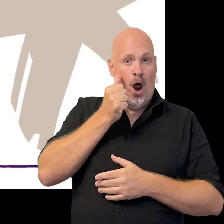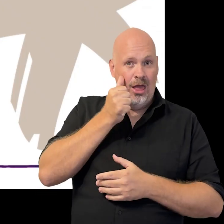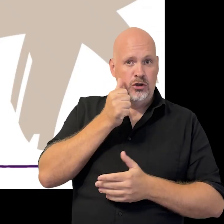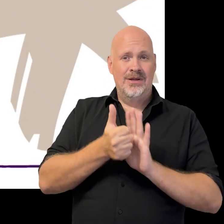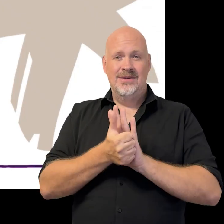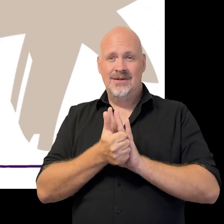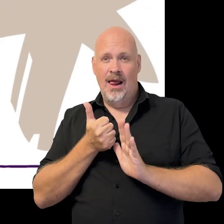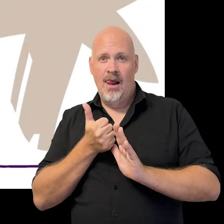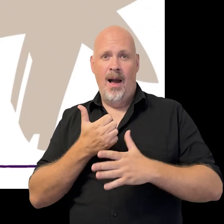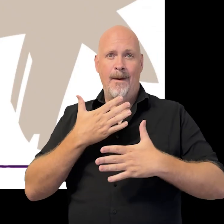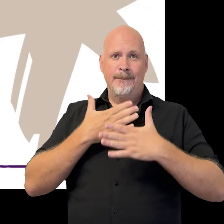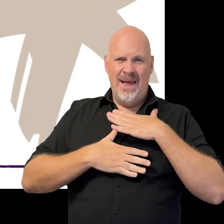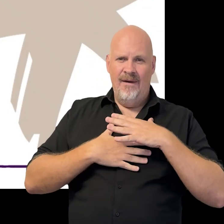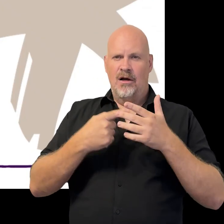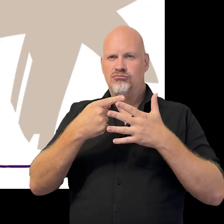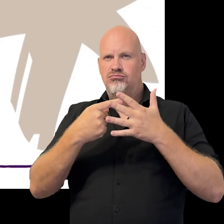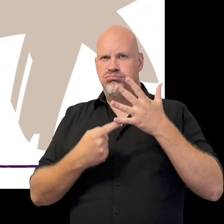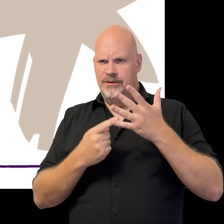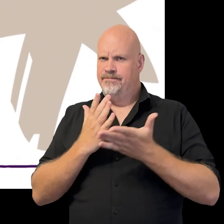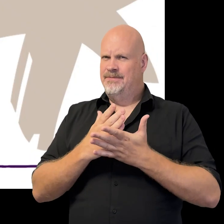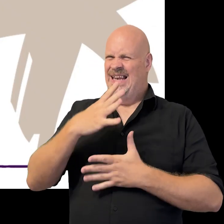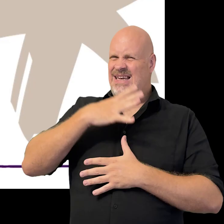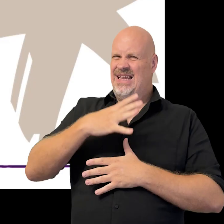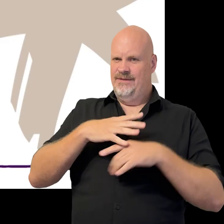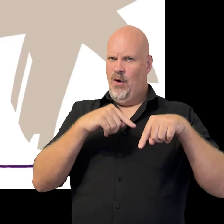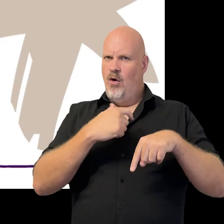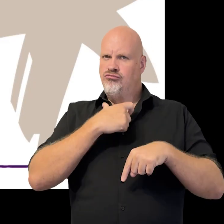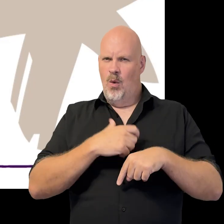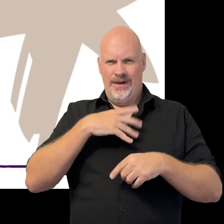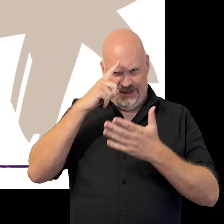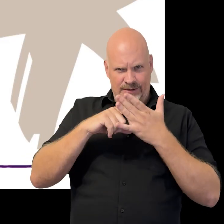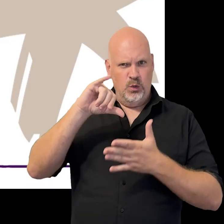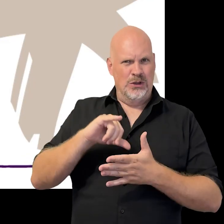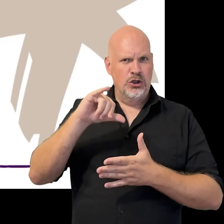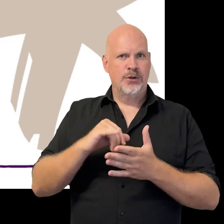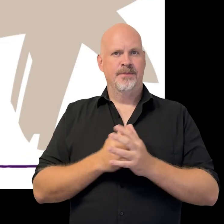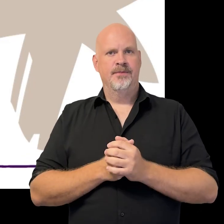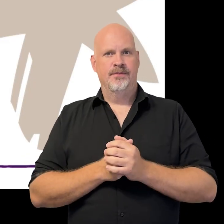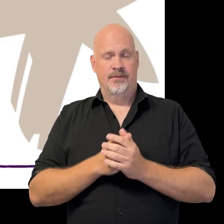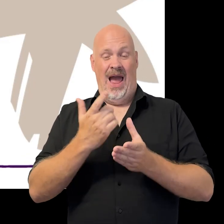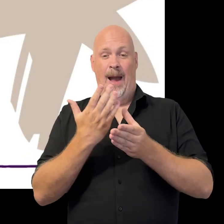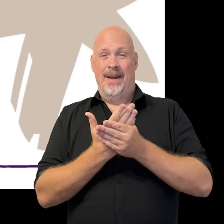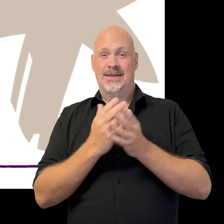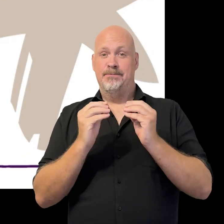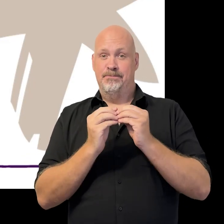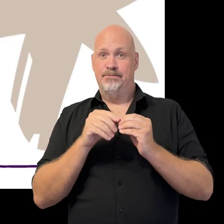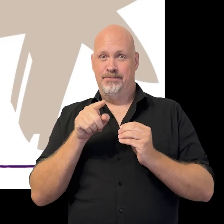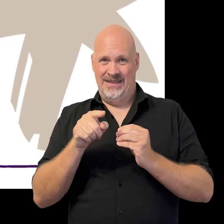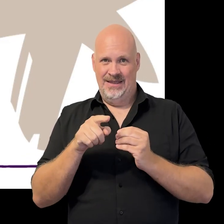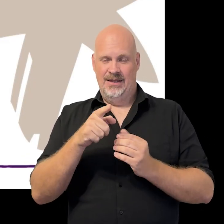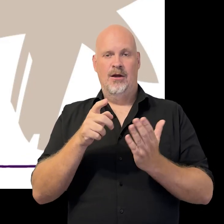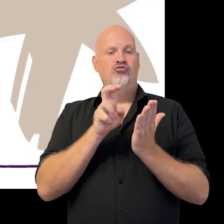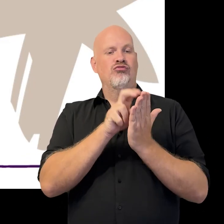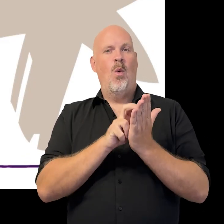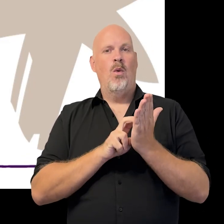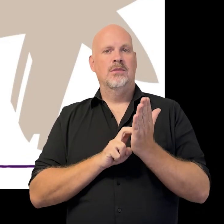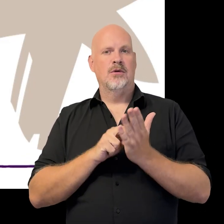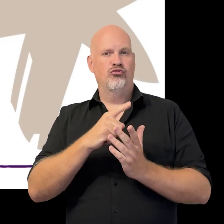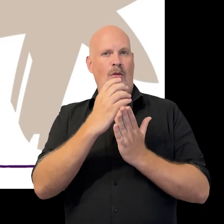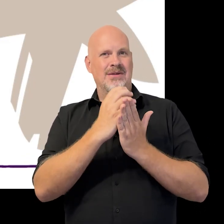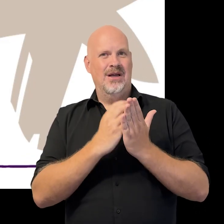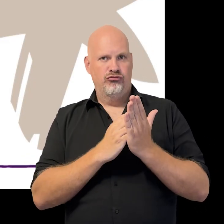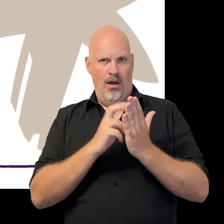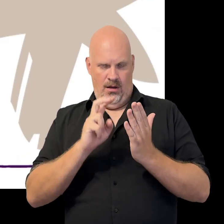compelling reward strategy within the organisation, so it's more attractive to future recruits.